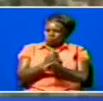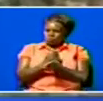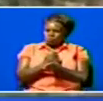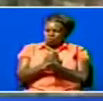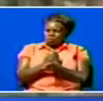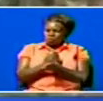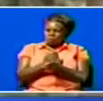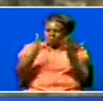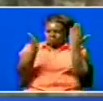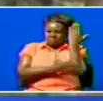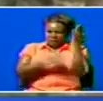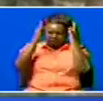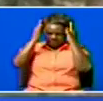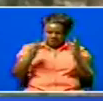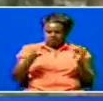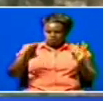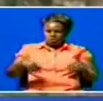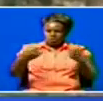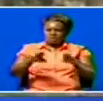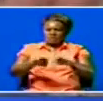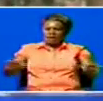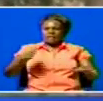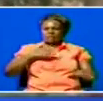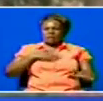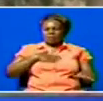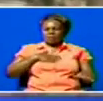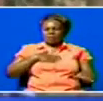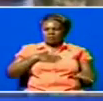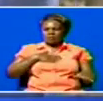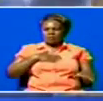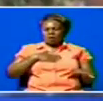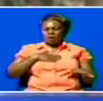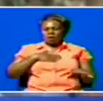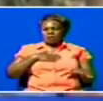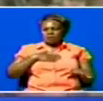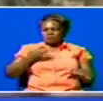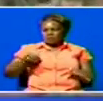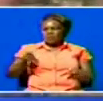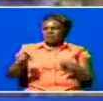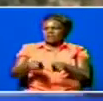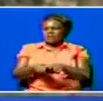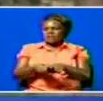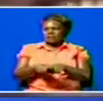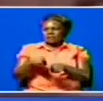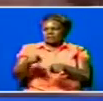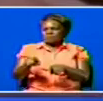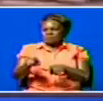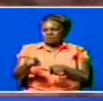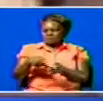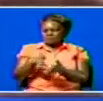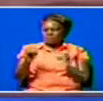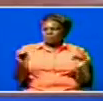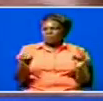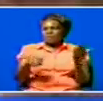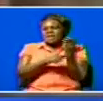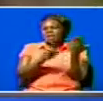decision to give my rad to an entity or to the sisters who I had not given. It's not in